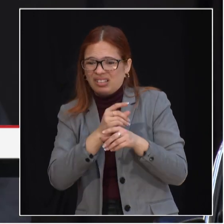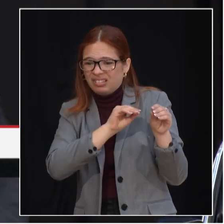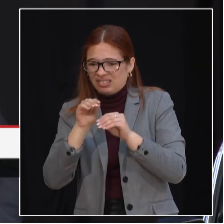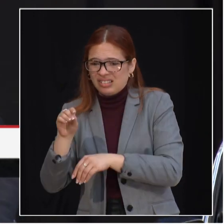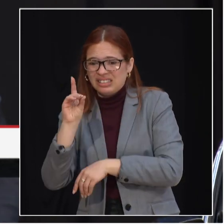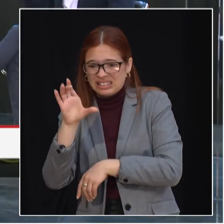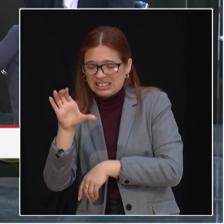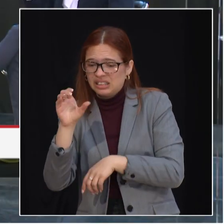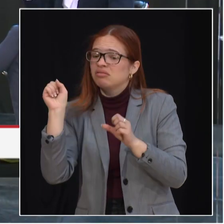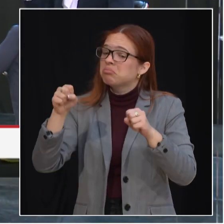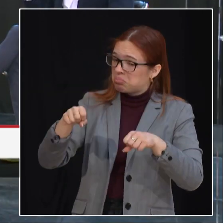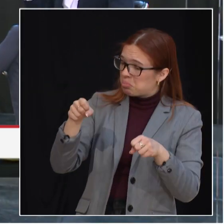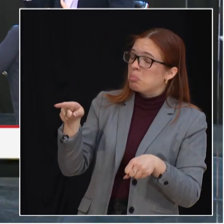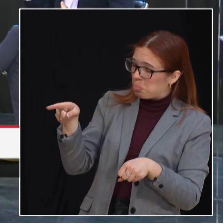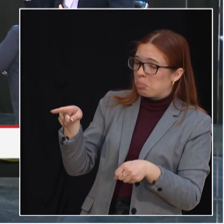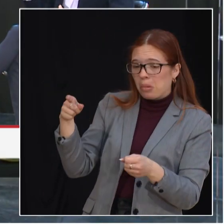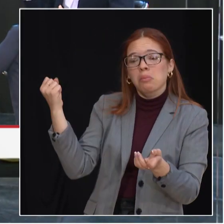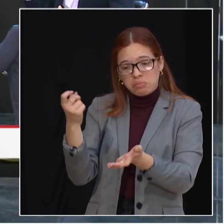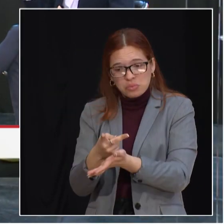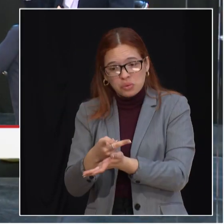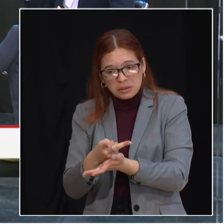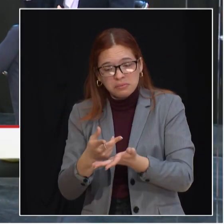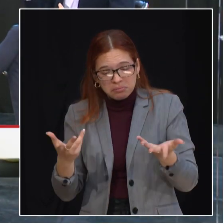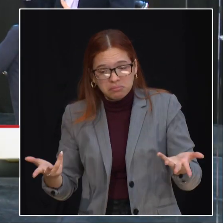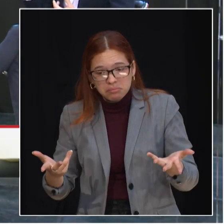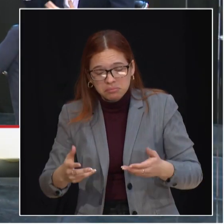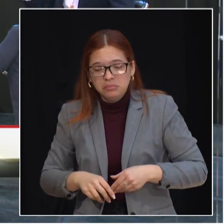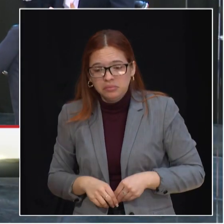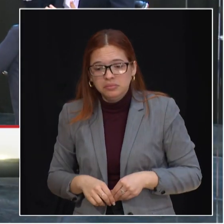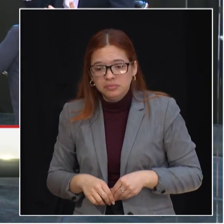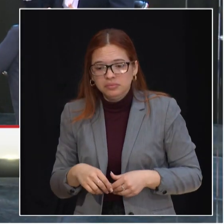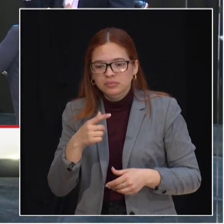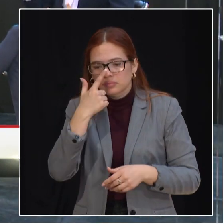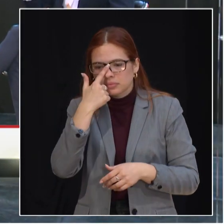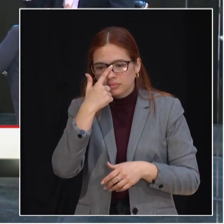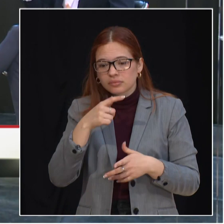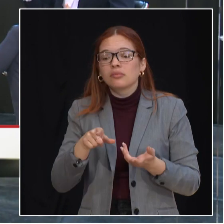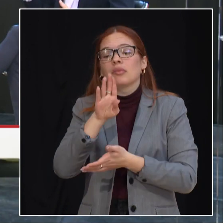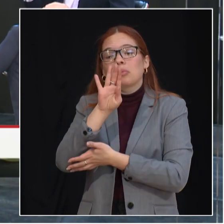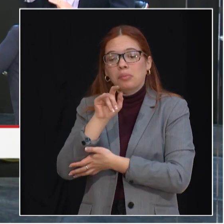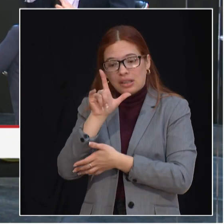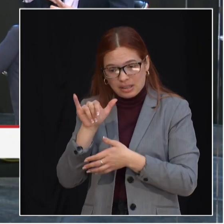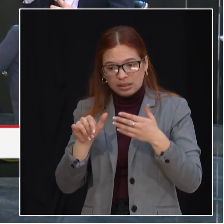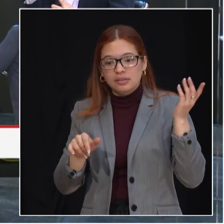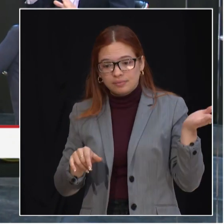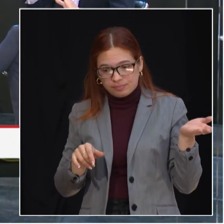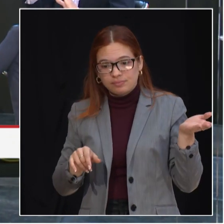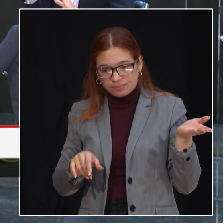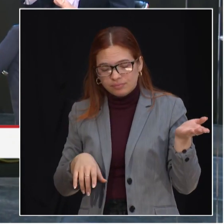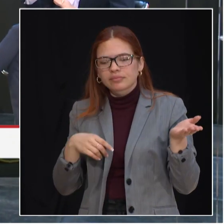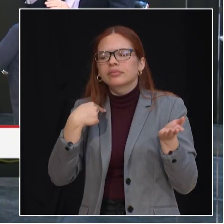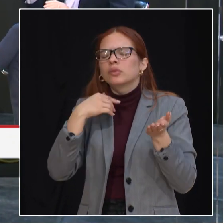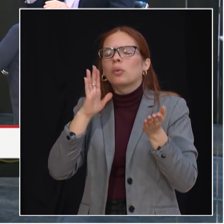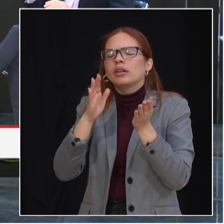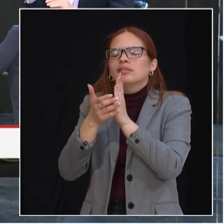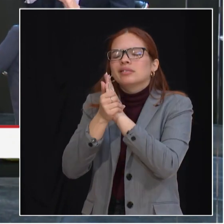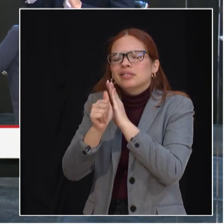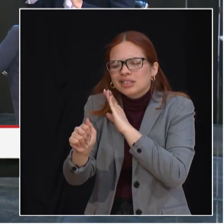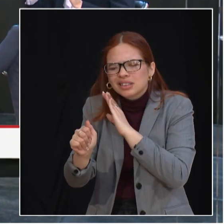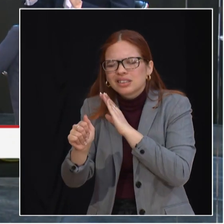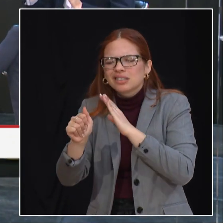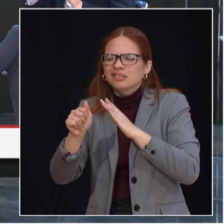Yeah, for us, we are a talent-based business. It is about getting the best possible people, and DC is a fantastic